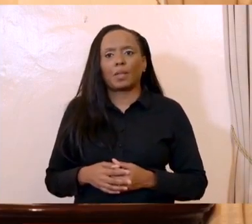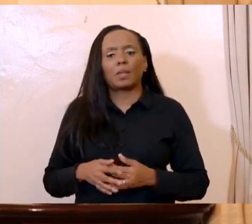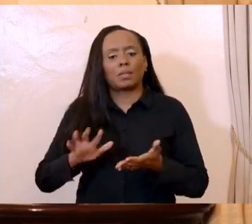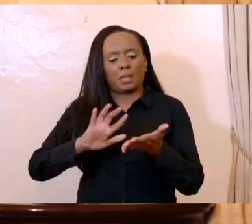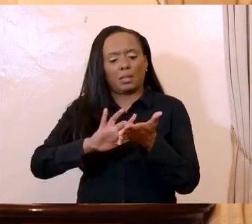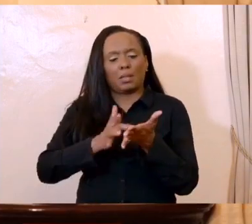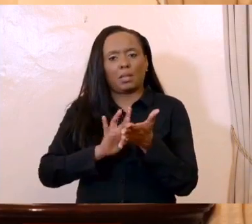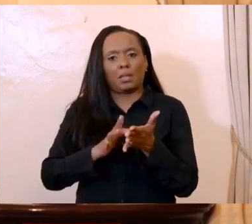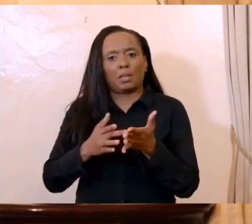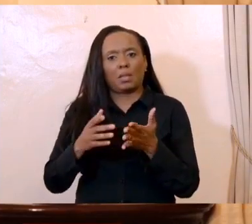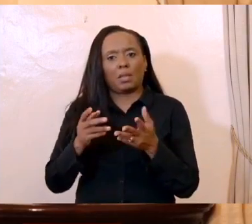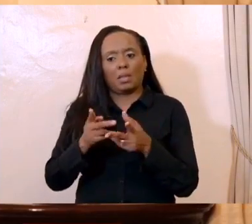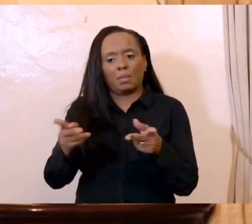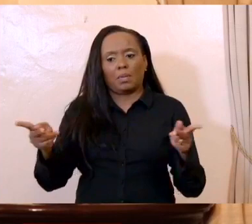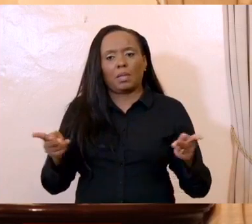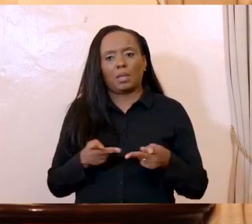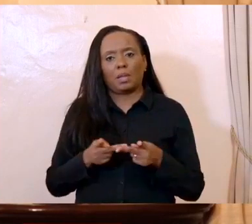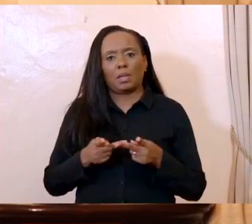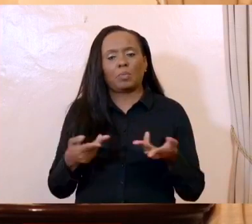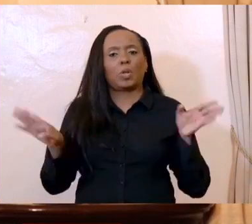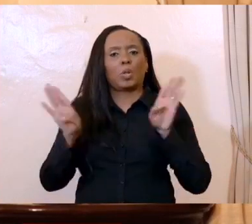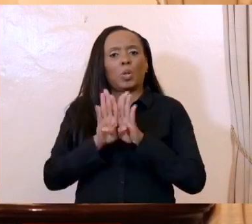prison was closed for a couple of days because I believe the pharmacist